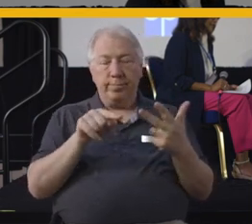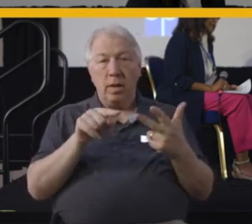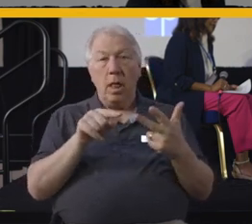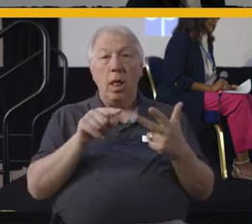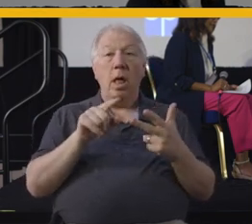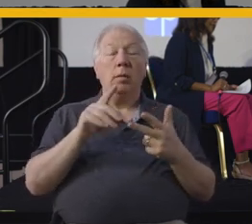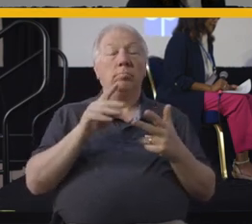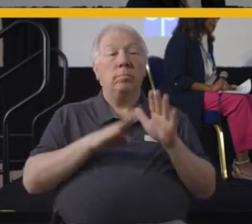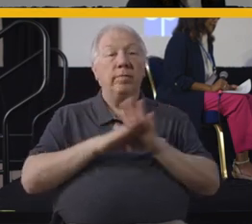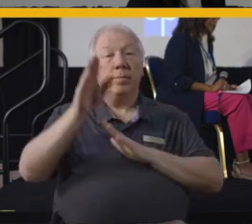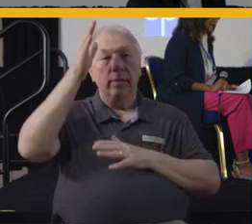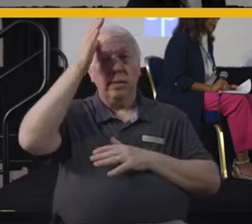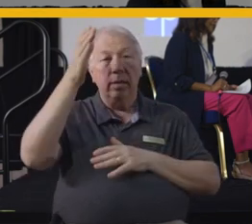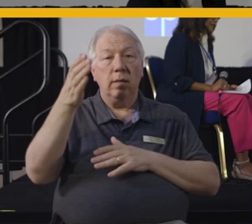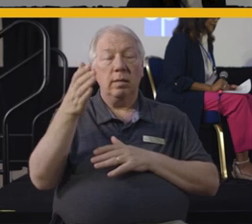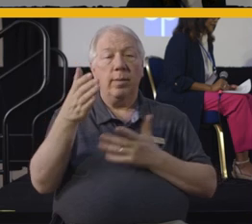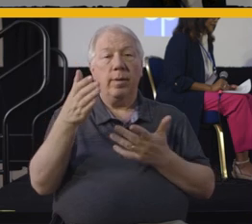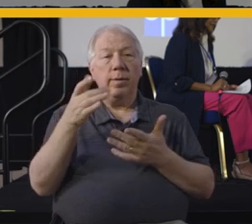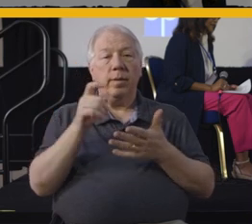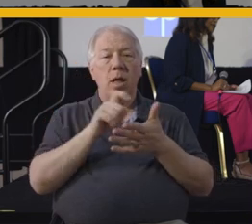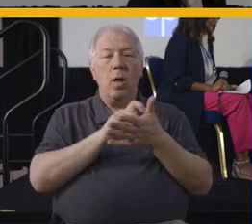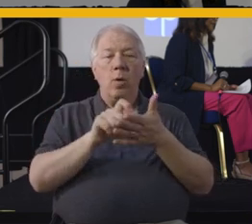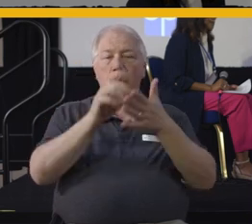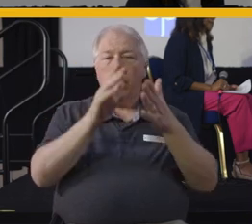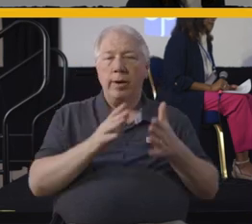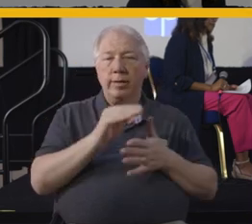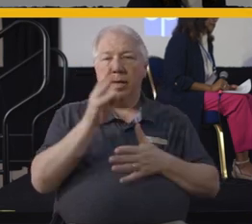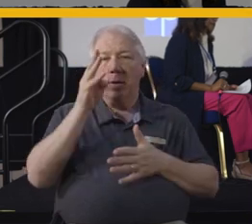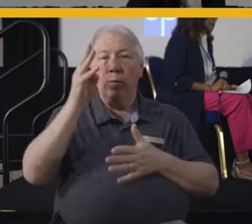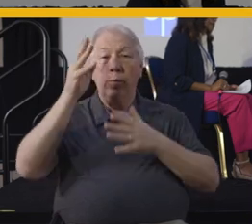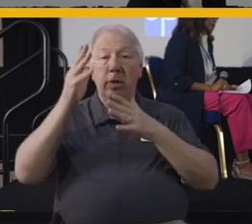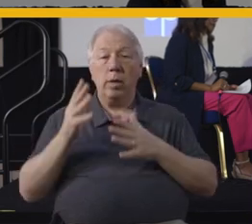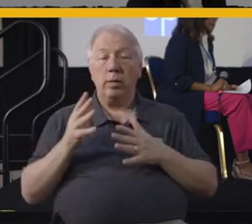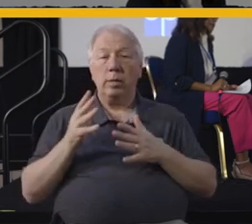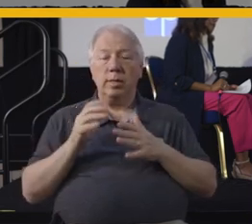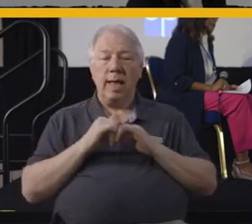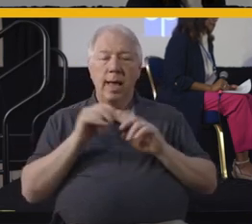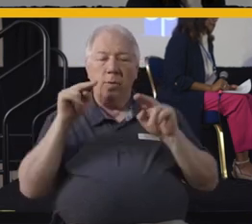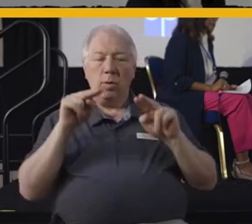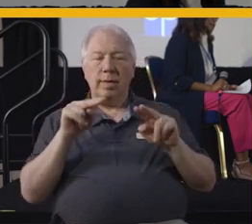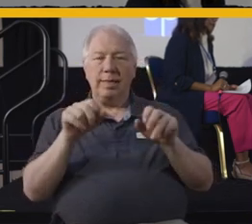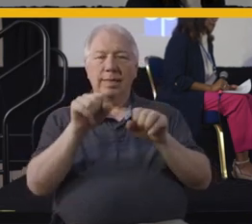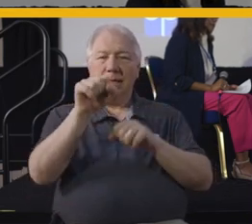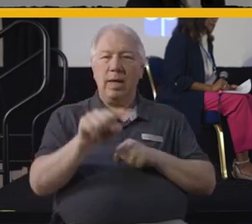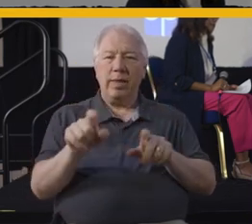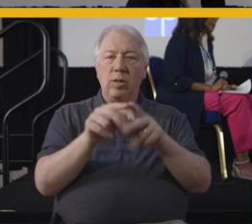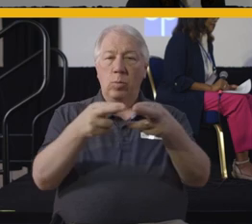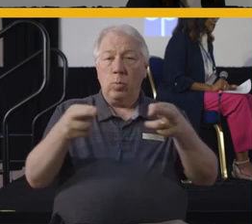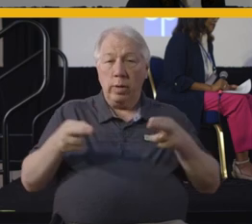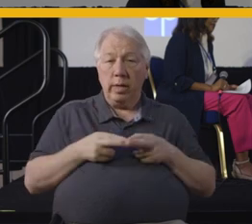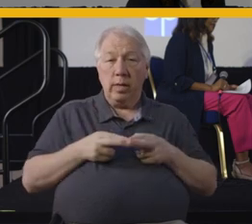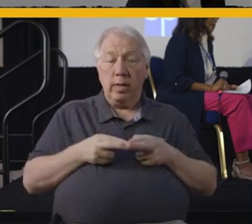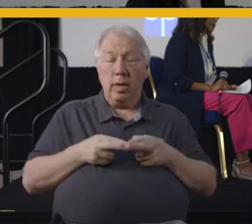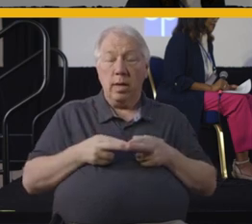eventually to do writers and creators as a way to look at the South as a region, but what better way to